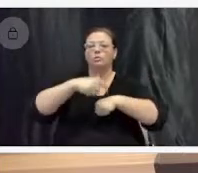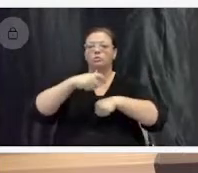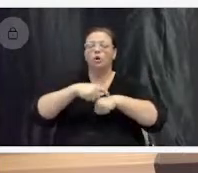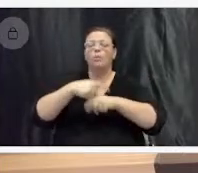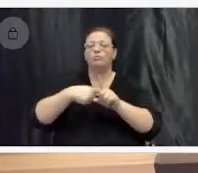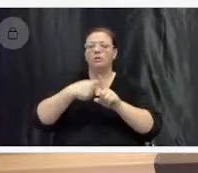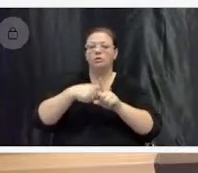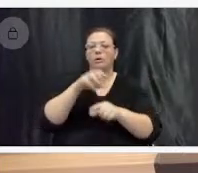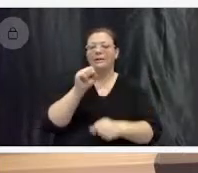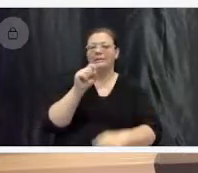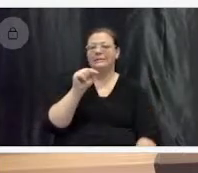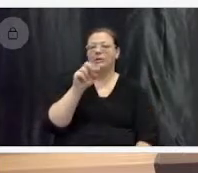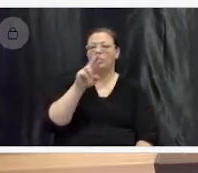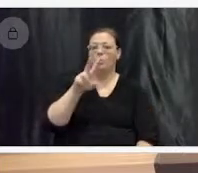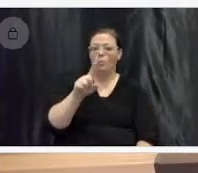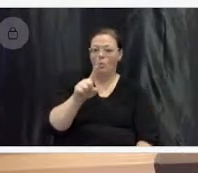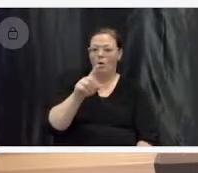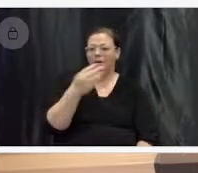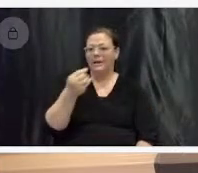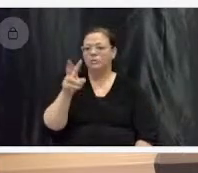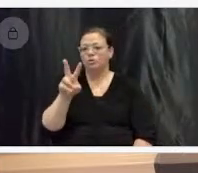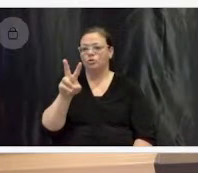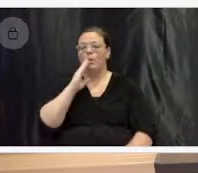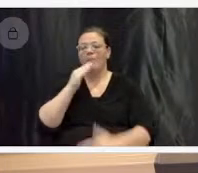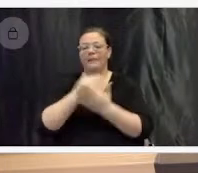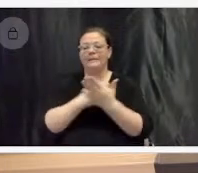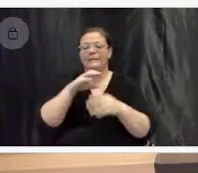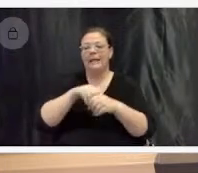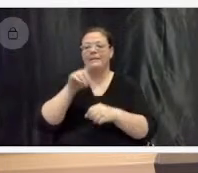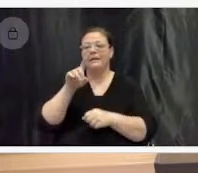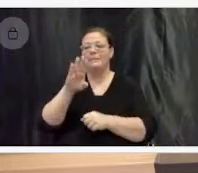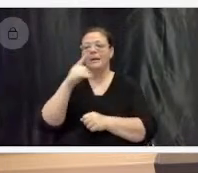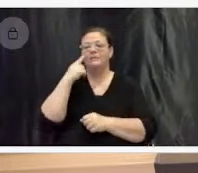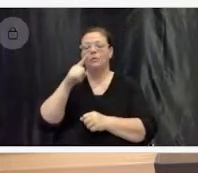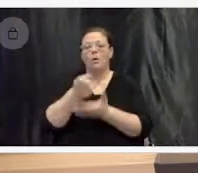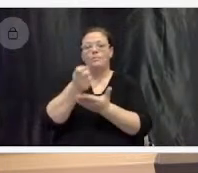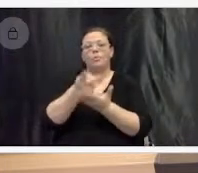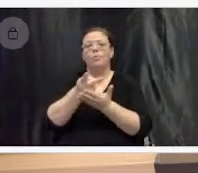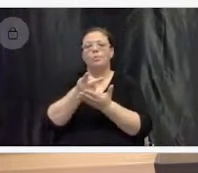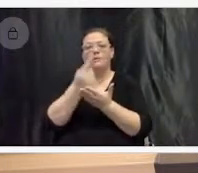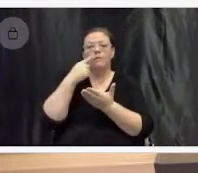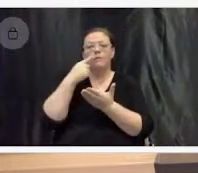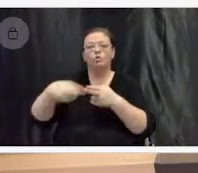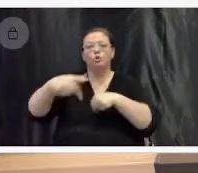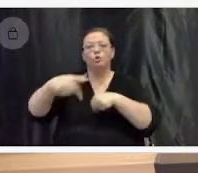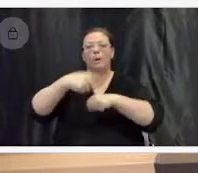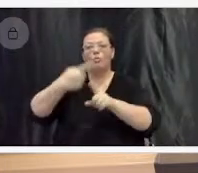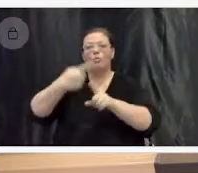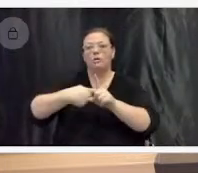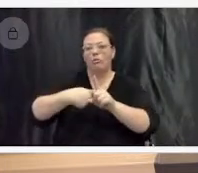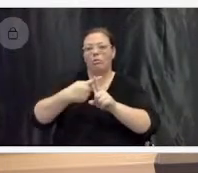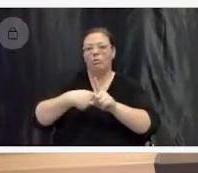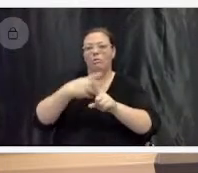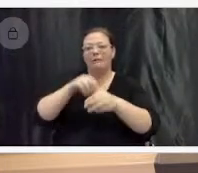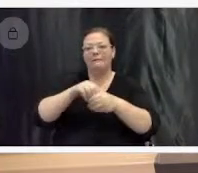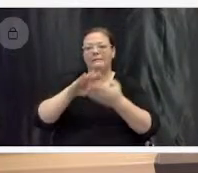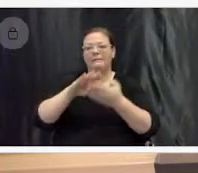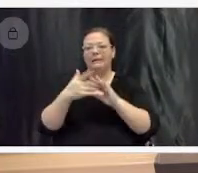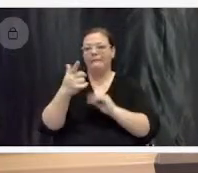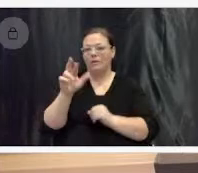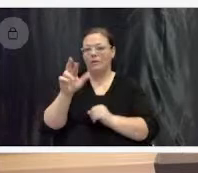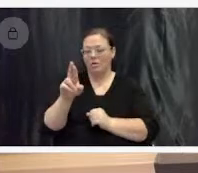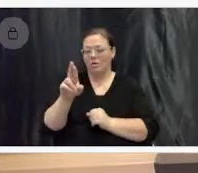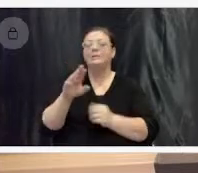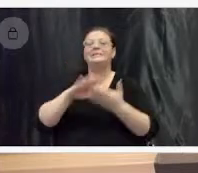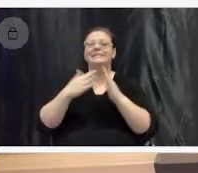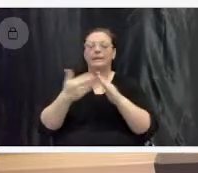and STR2, listed within the database for approved of short-term rentals in the City of Little Rock. The